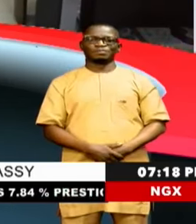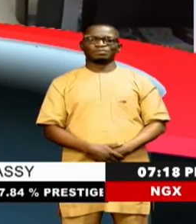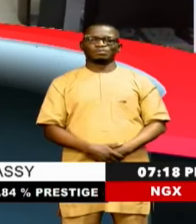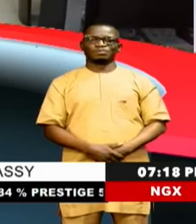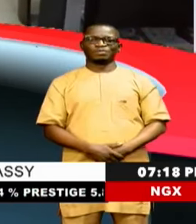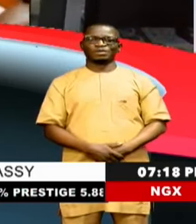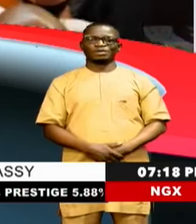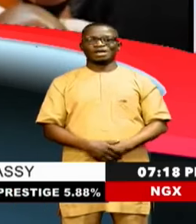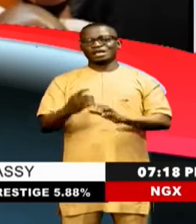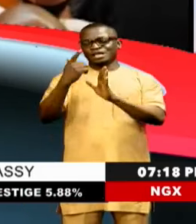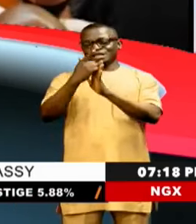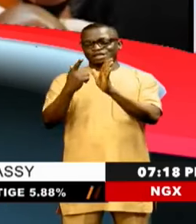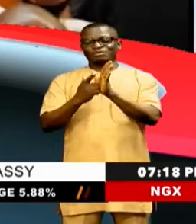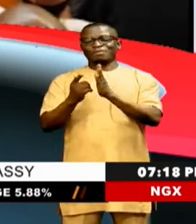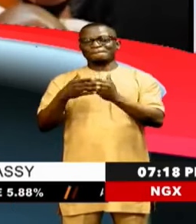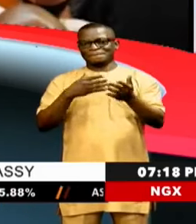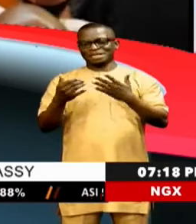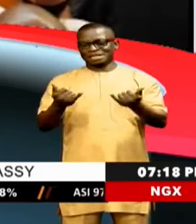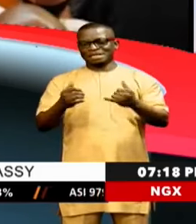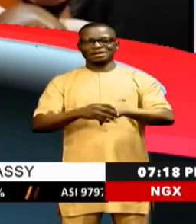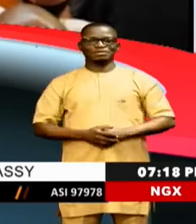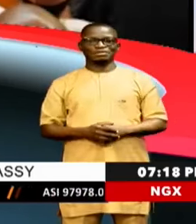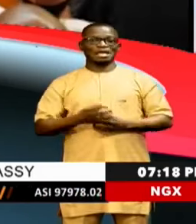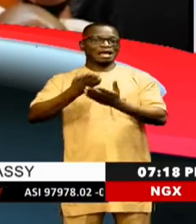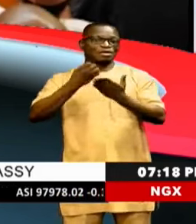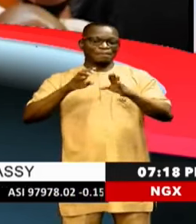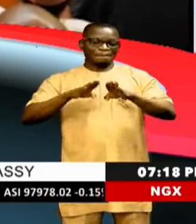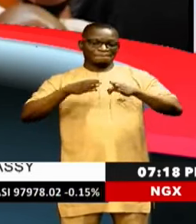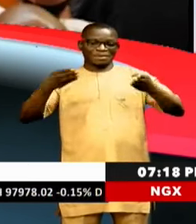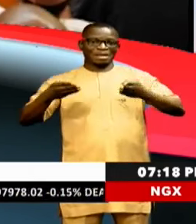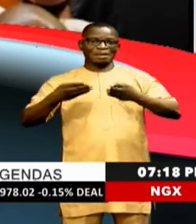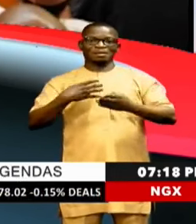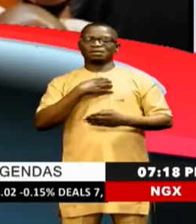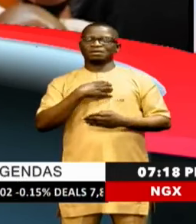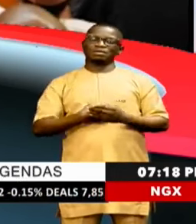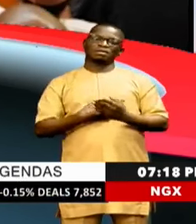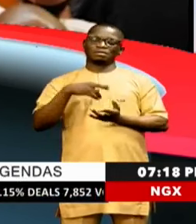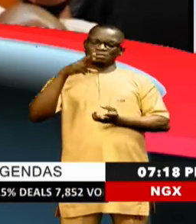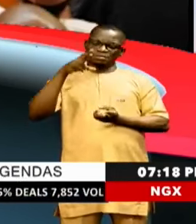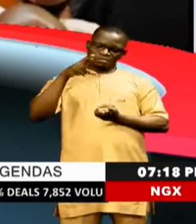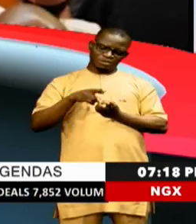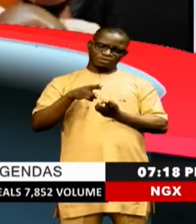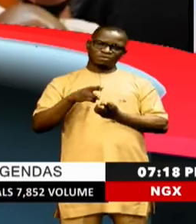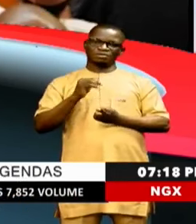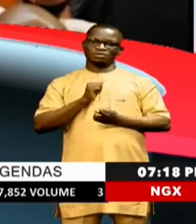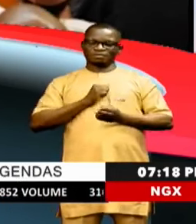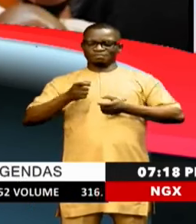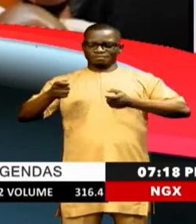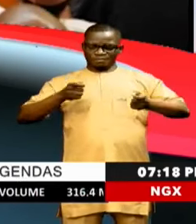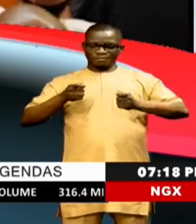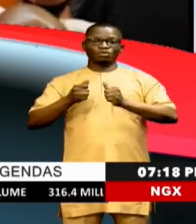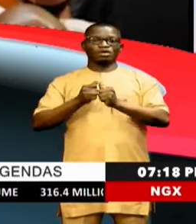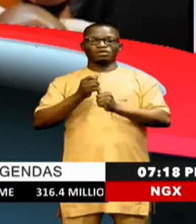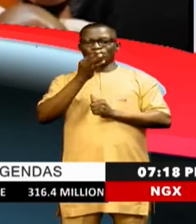look at legislative matters: achieving economic transformation, poverty reduction, and self-sufficiency in food